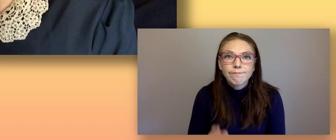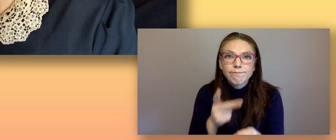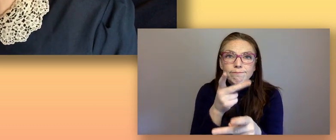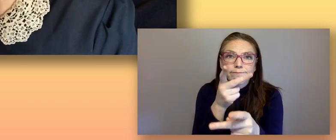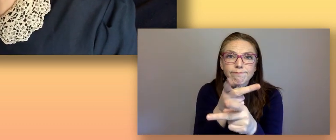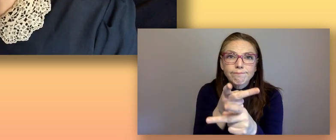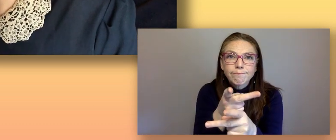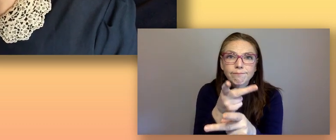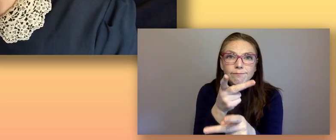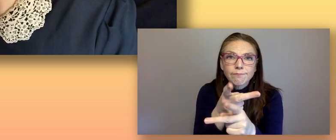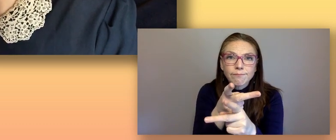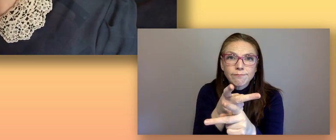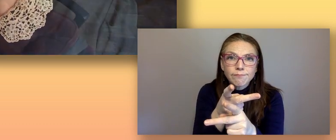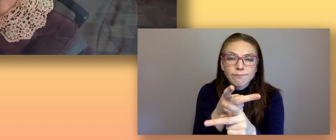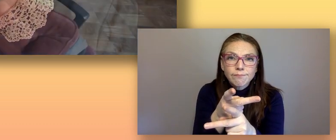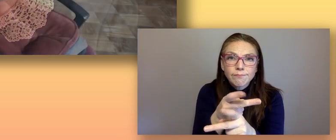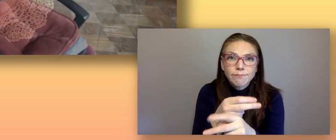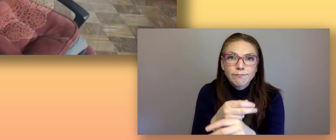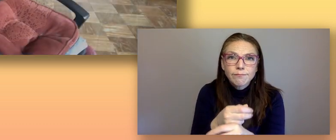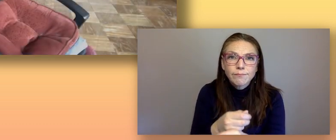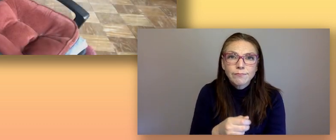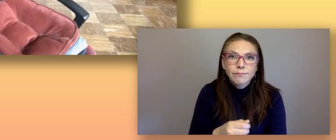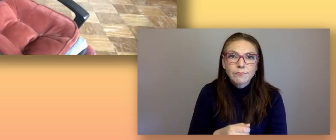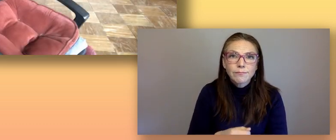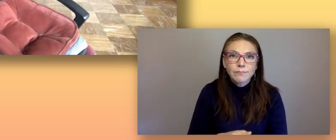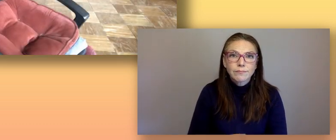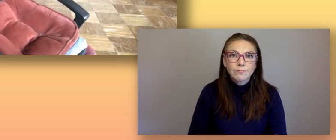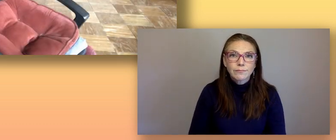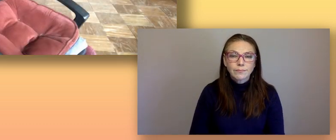Be careful, my friend.